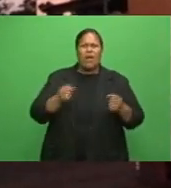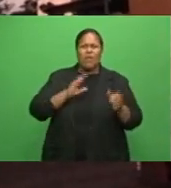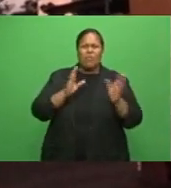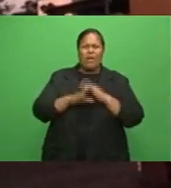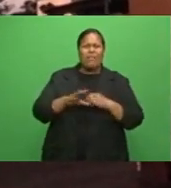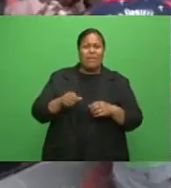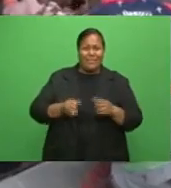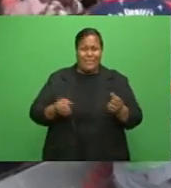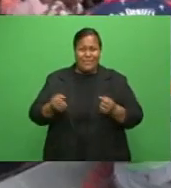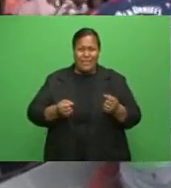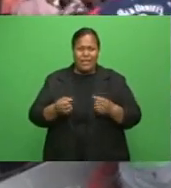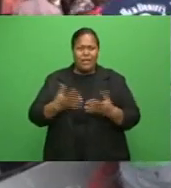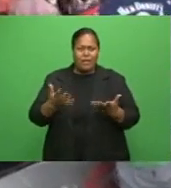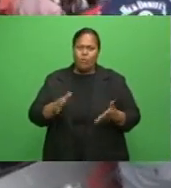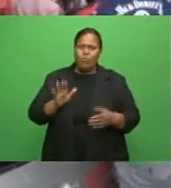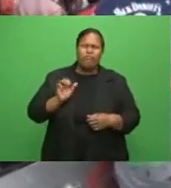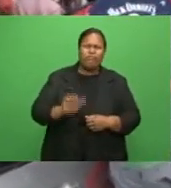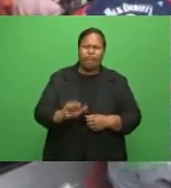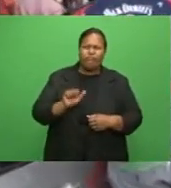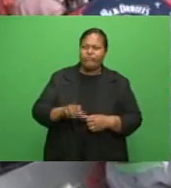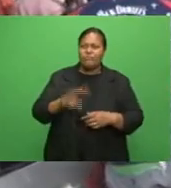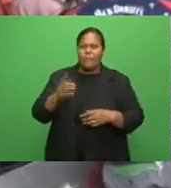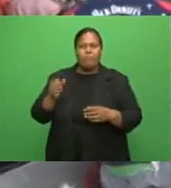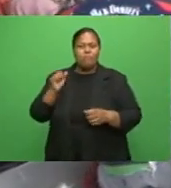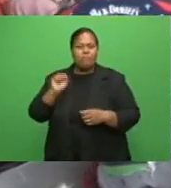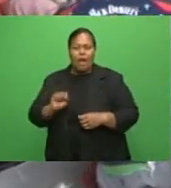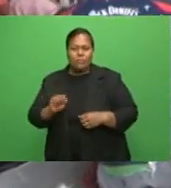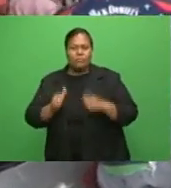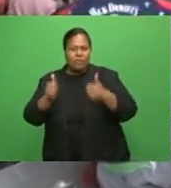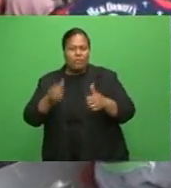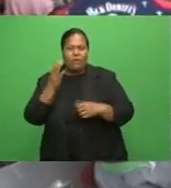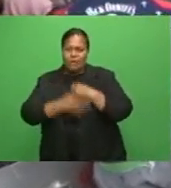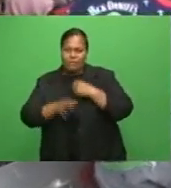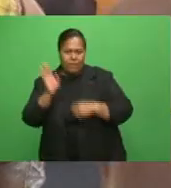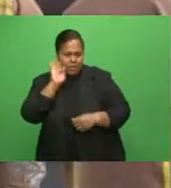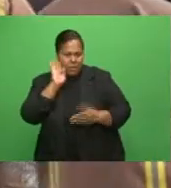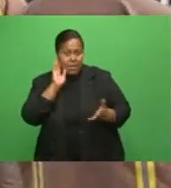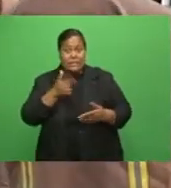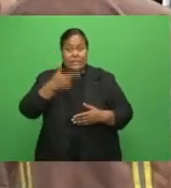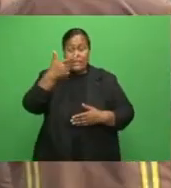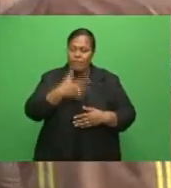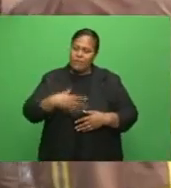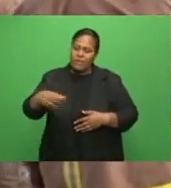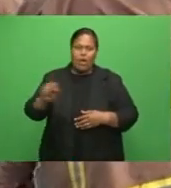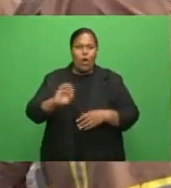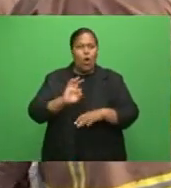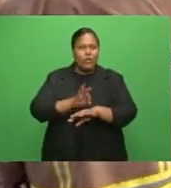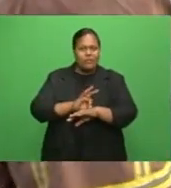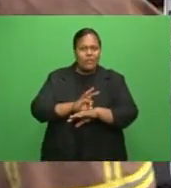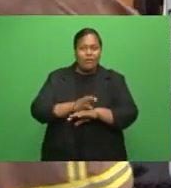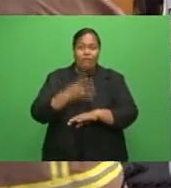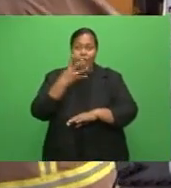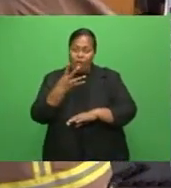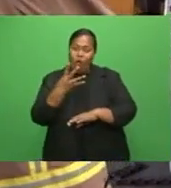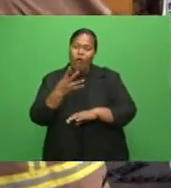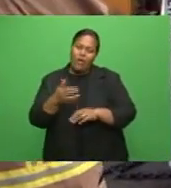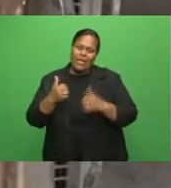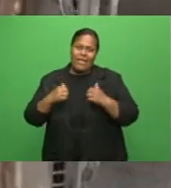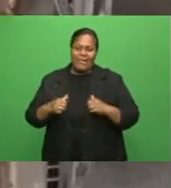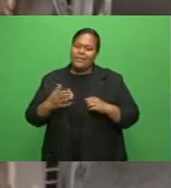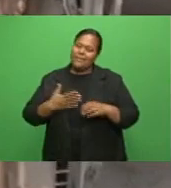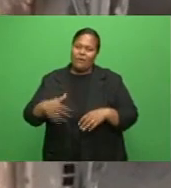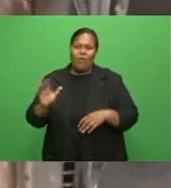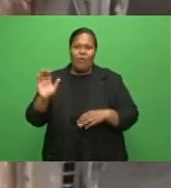at Damanu Street, resulting in the accident. Out of the 7 taken to the hospital, 4 have been treated and sent home, while 3